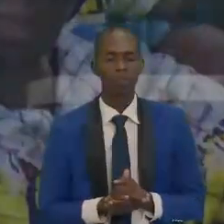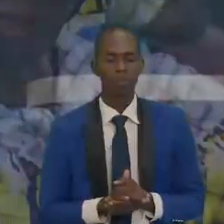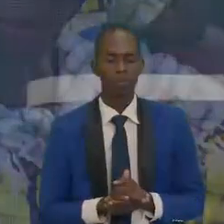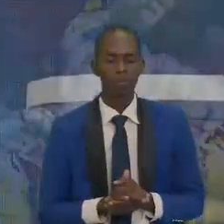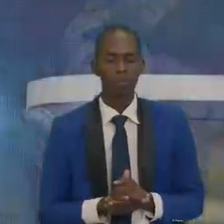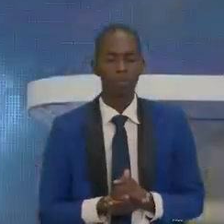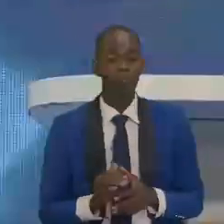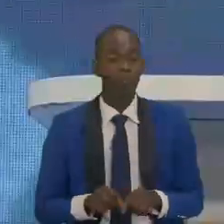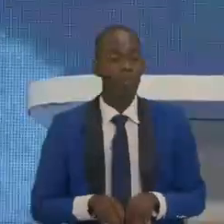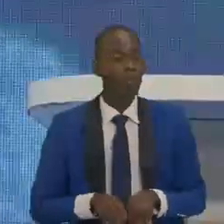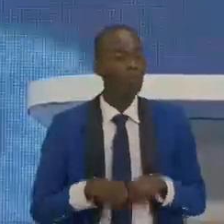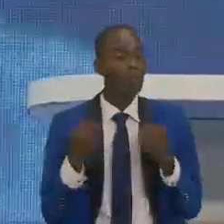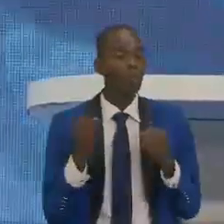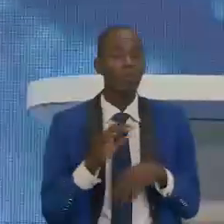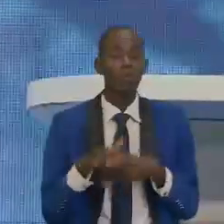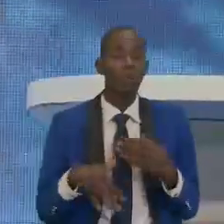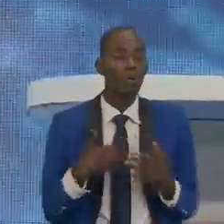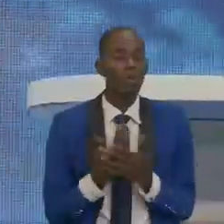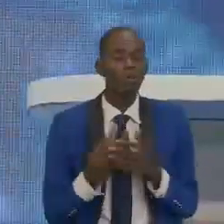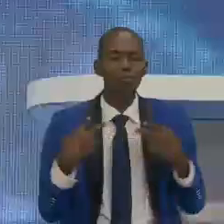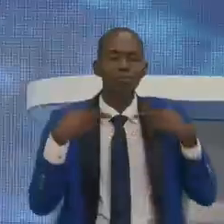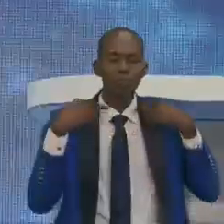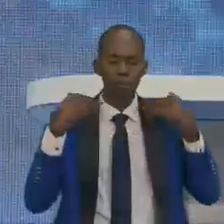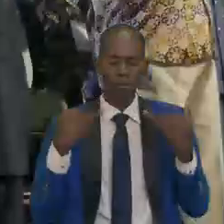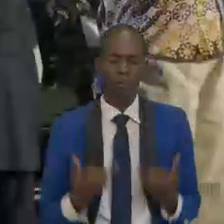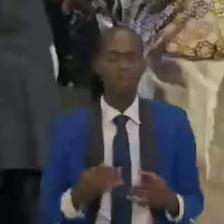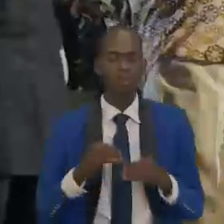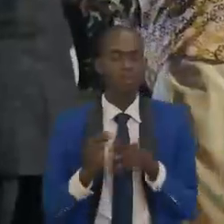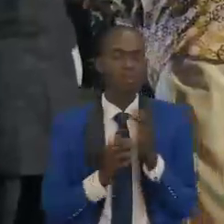Break up every yoke right now.